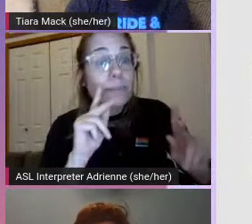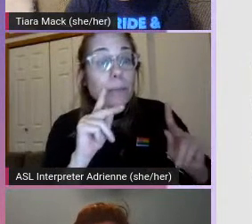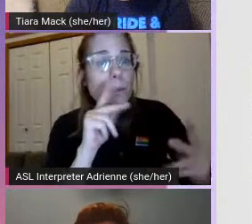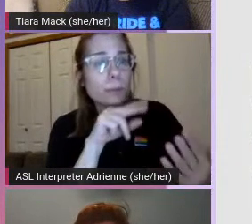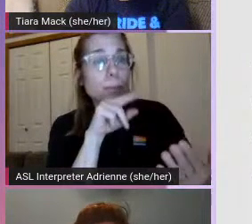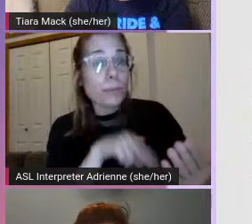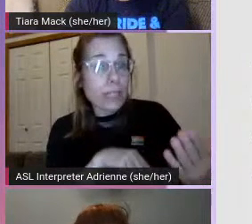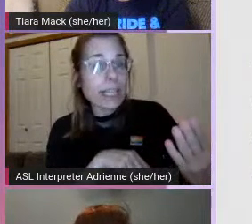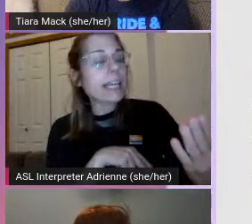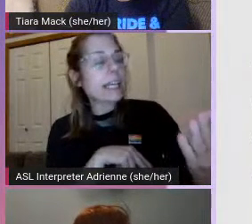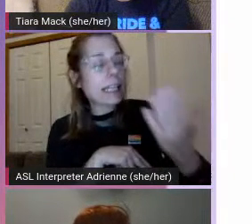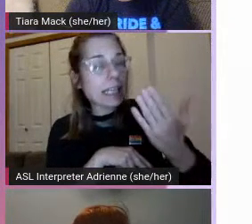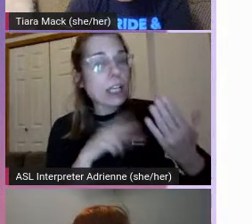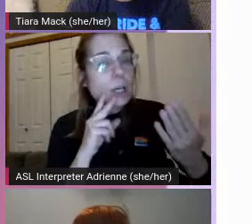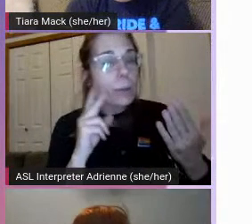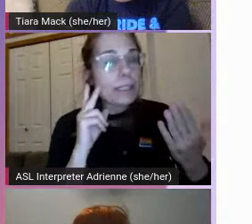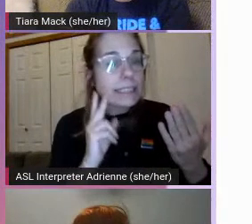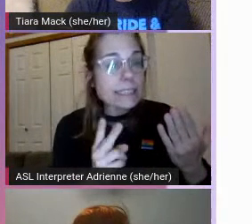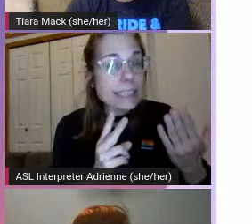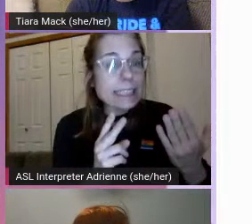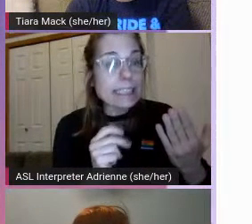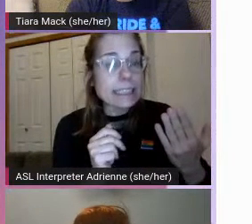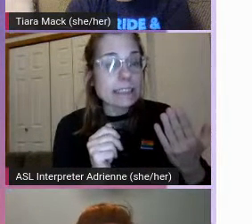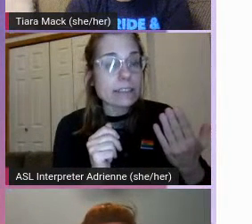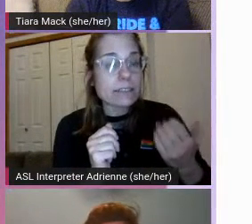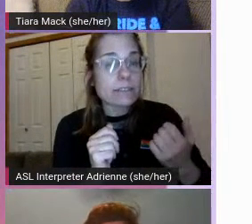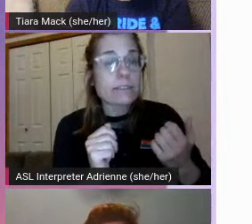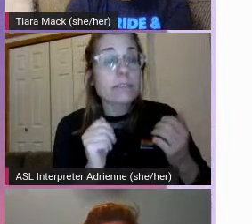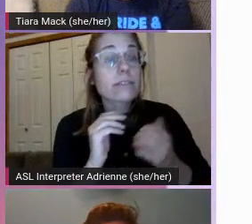Next slide, please.